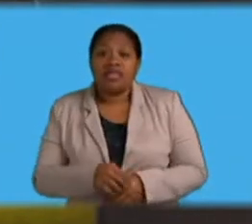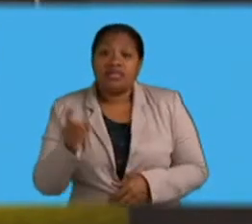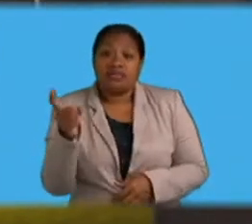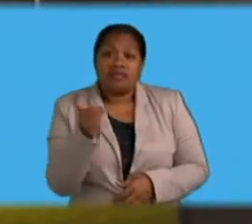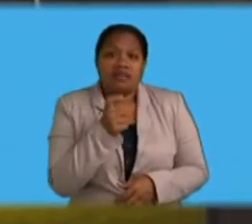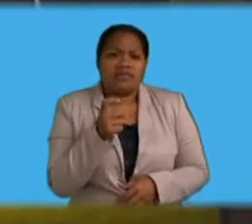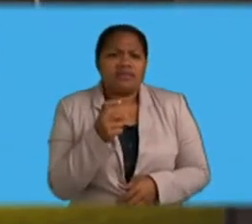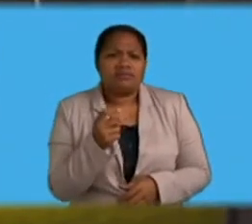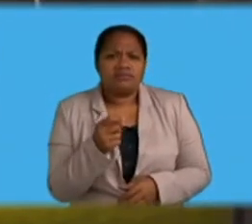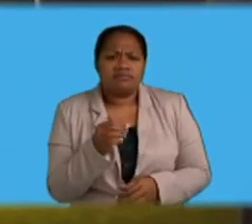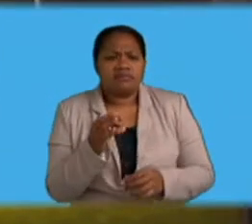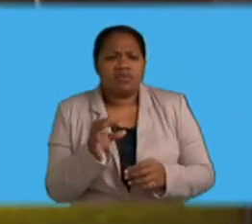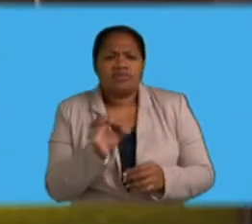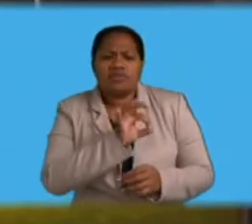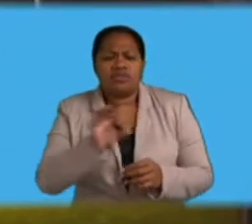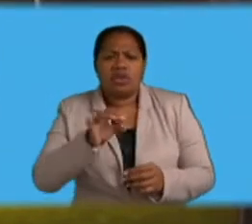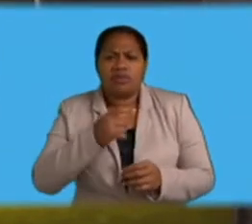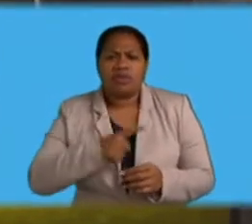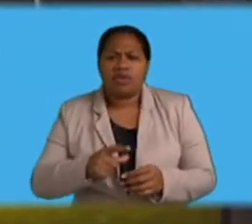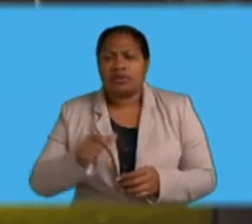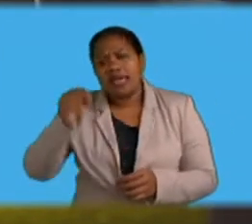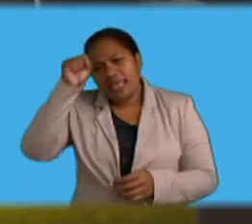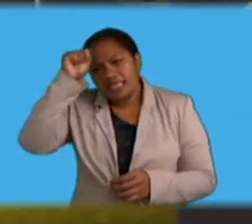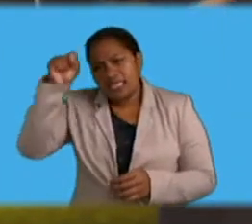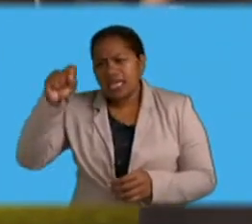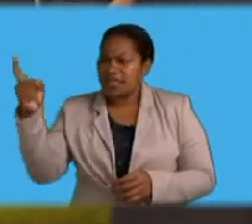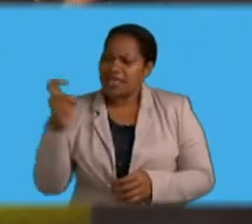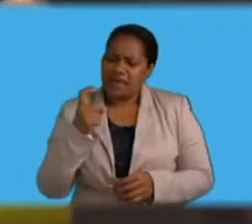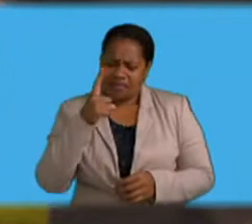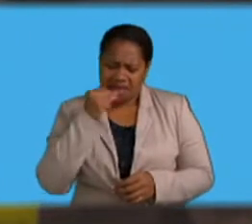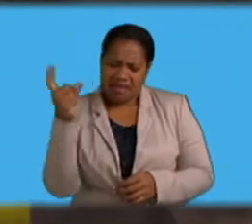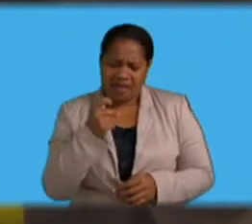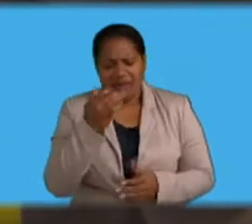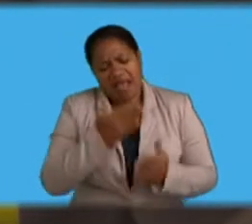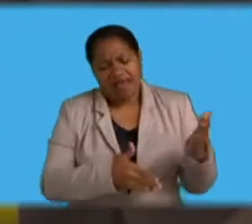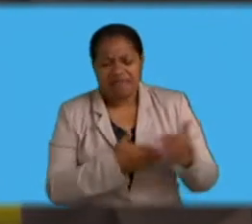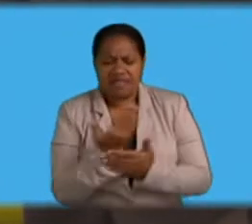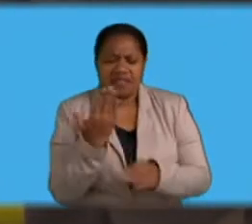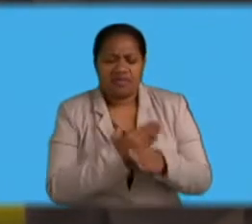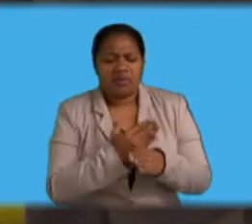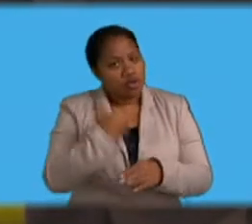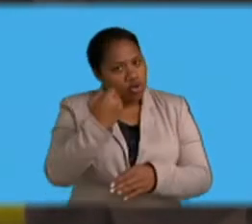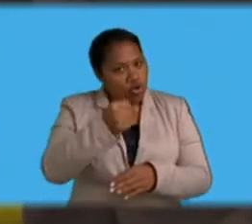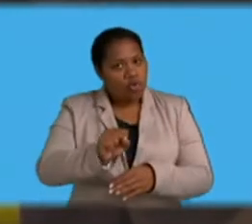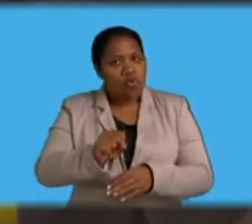just because they're 10 years senior to you. We need to reward high-performing